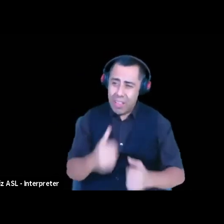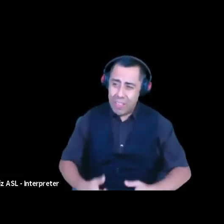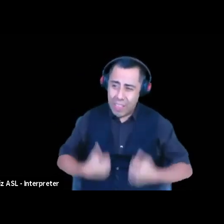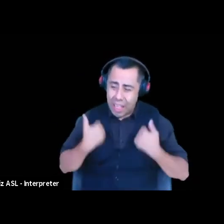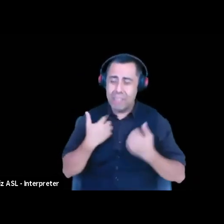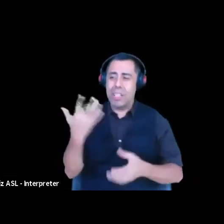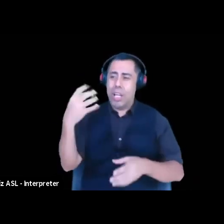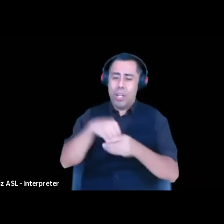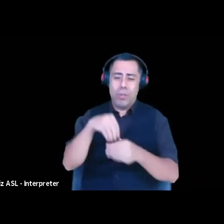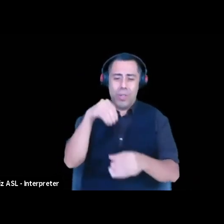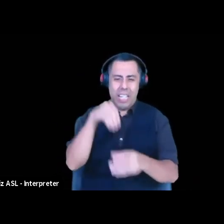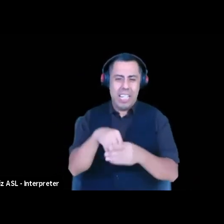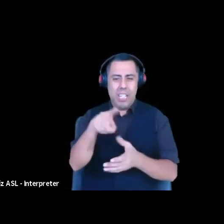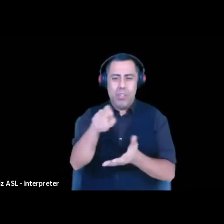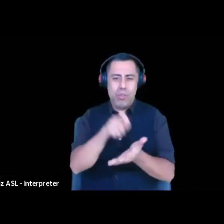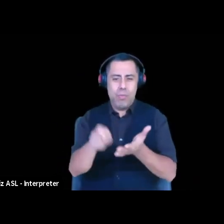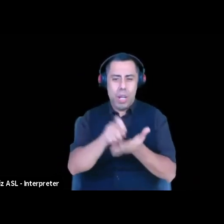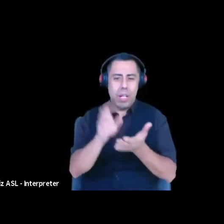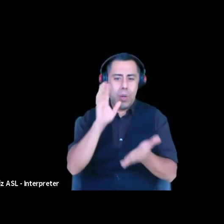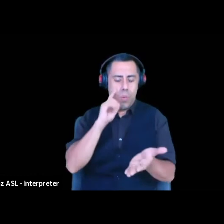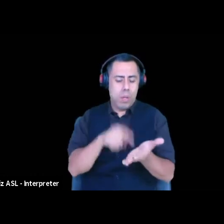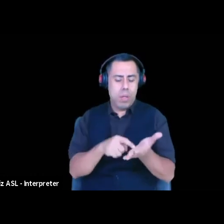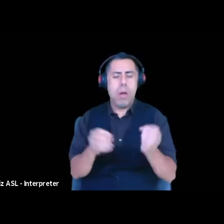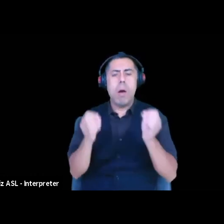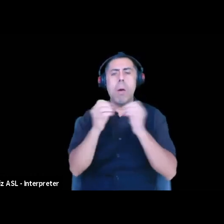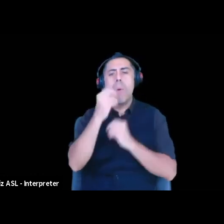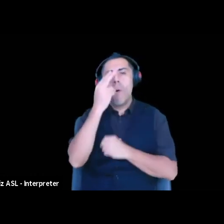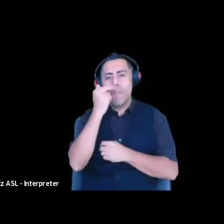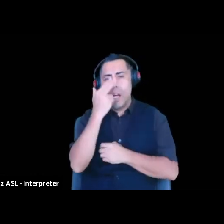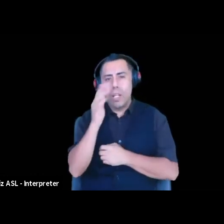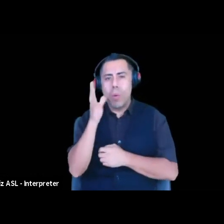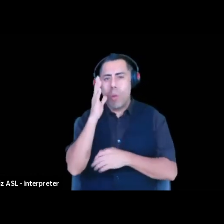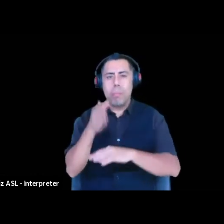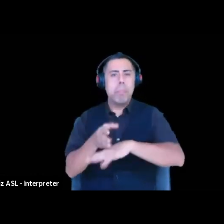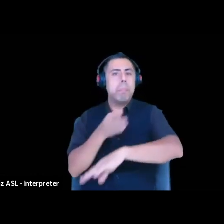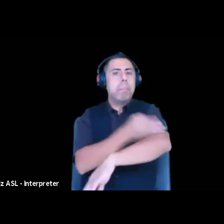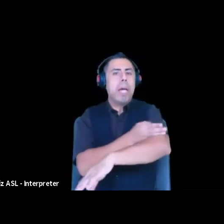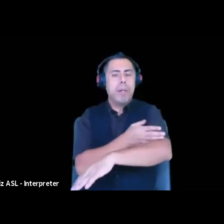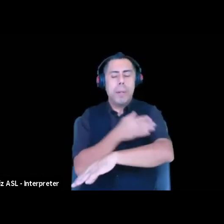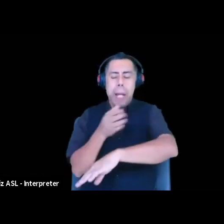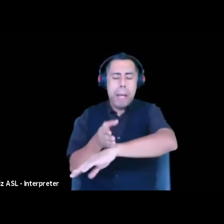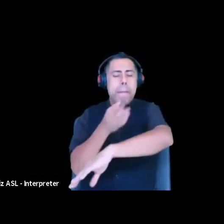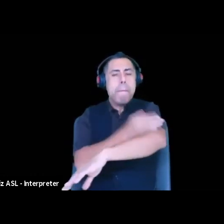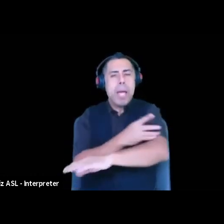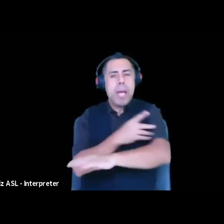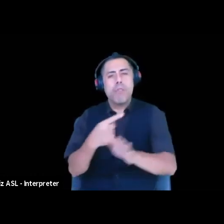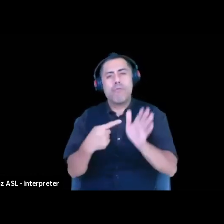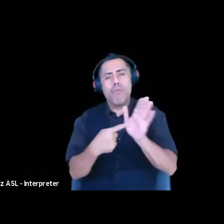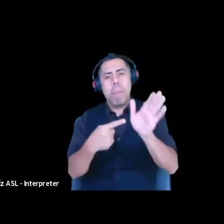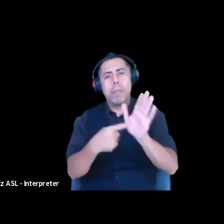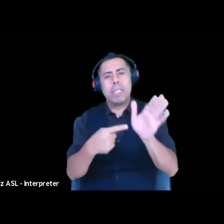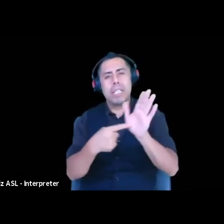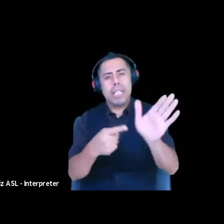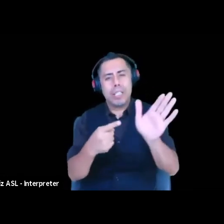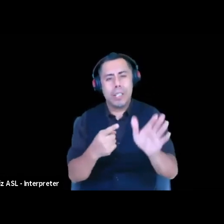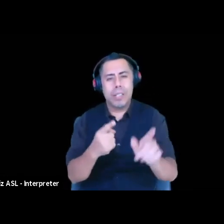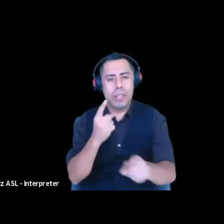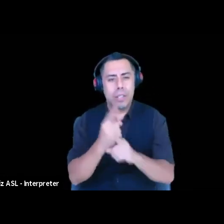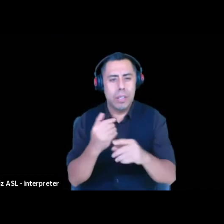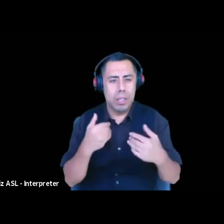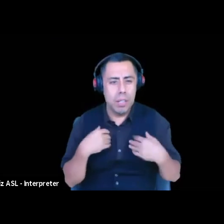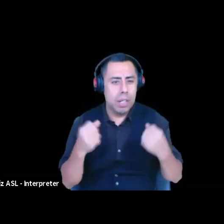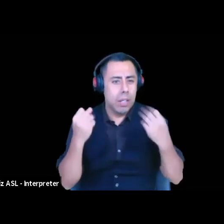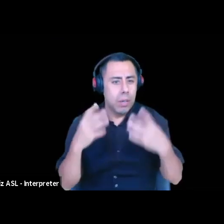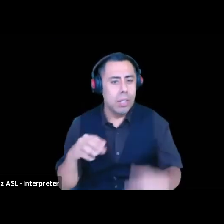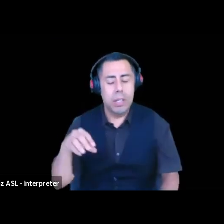them in, it's going to be funnier, it's going to be better, it's going to be a better, again, representation. Now, of course, we have Lasso Mexican, Dance with Wolves, in